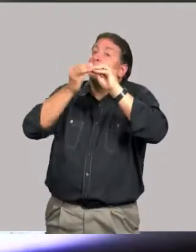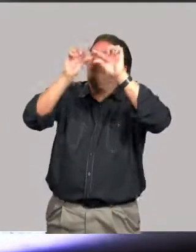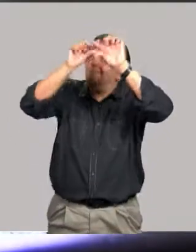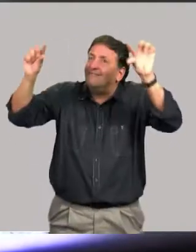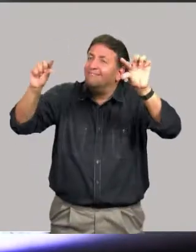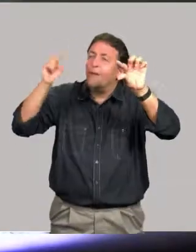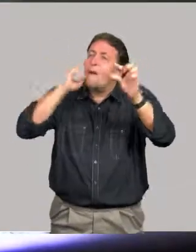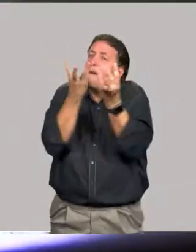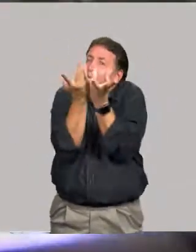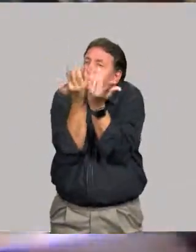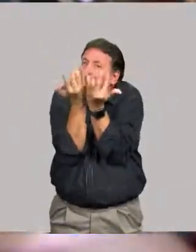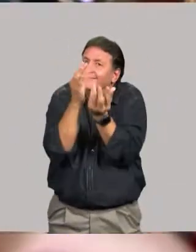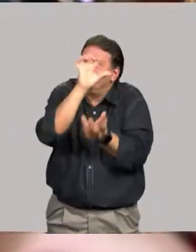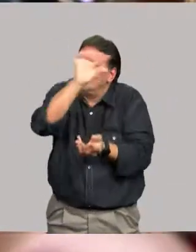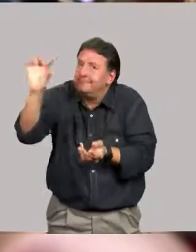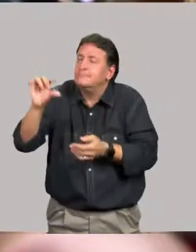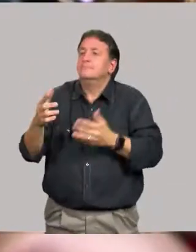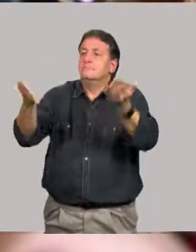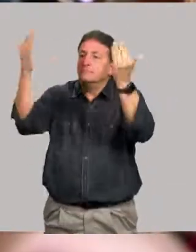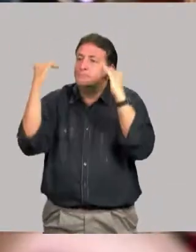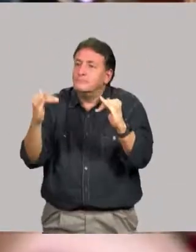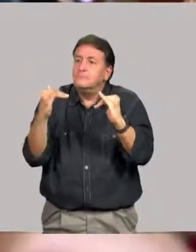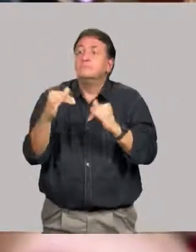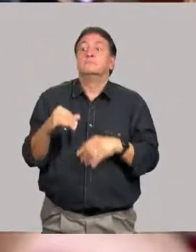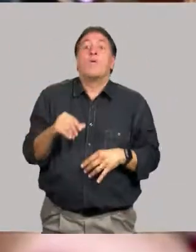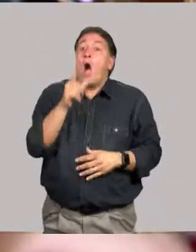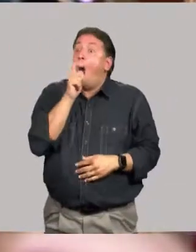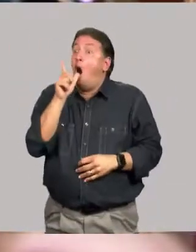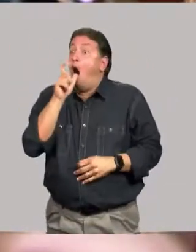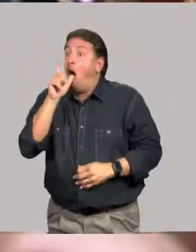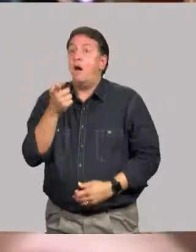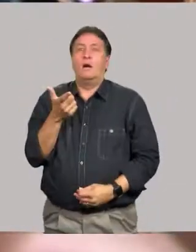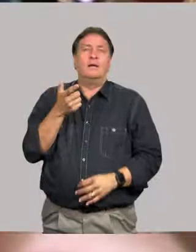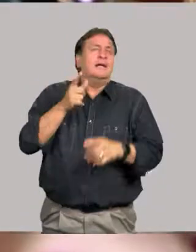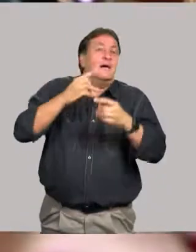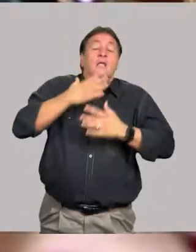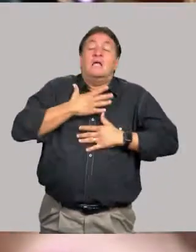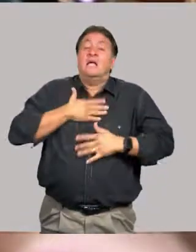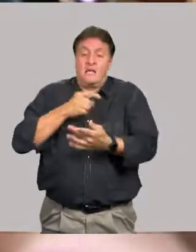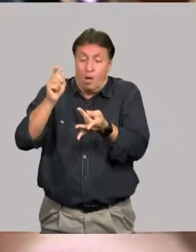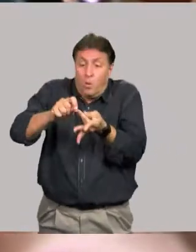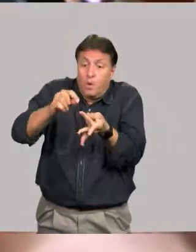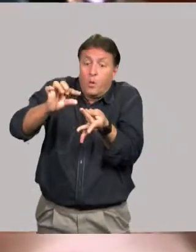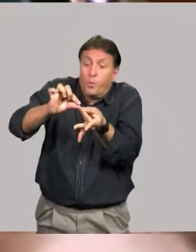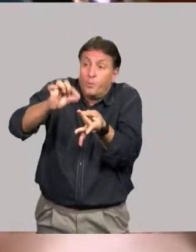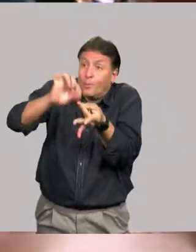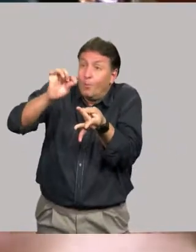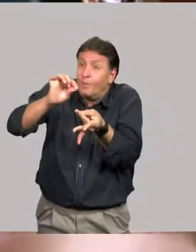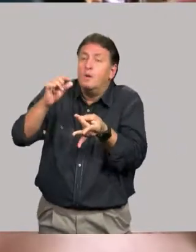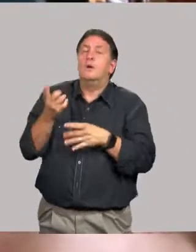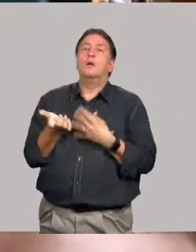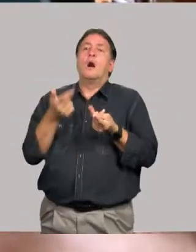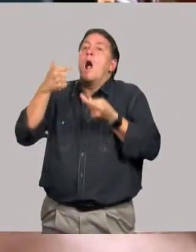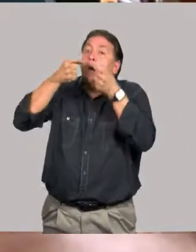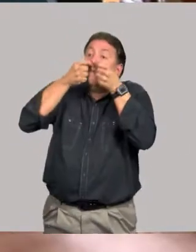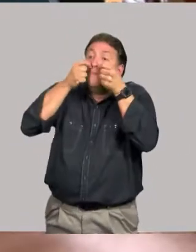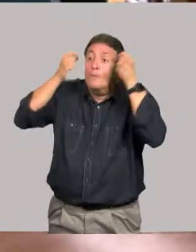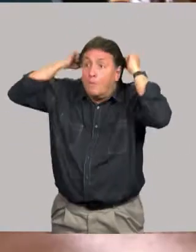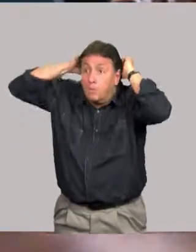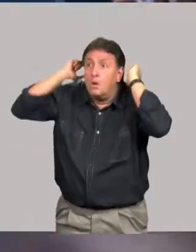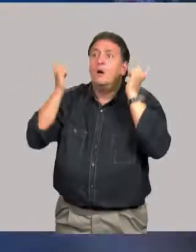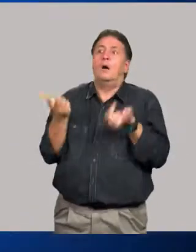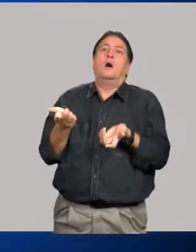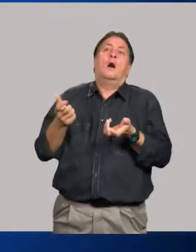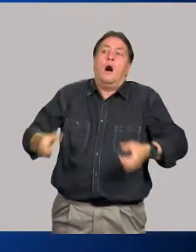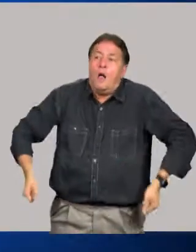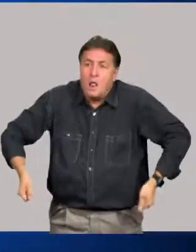outage, you probably won't be able to access phone numbers and other information stored in your computer.